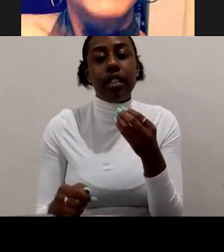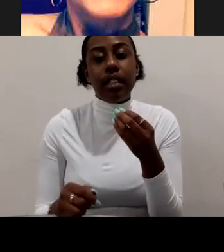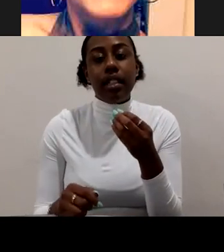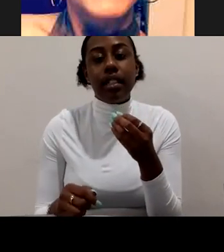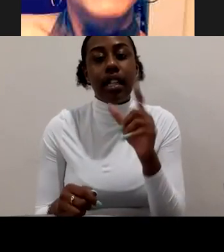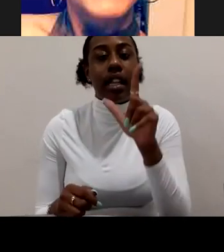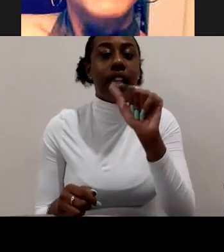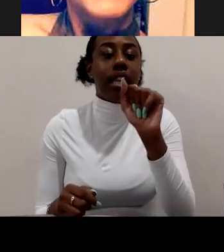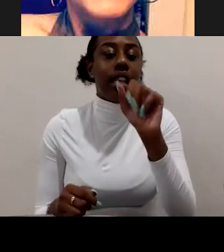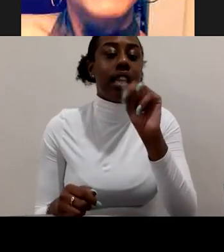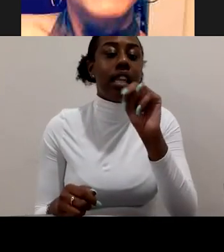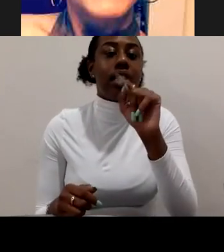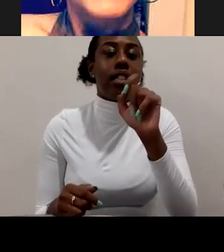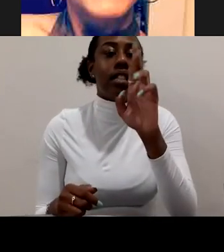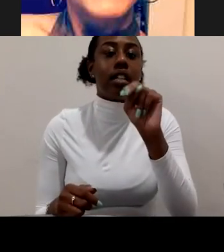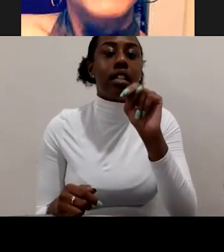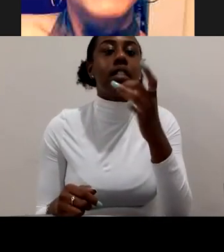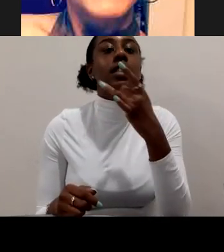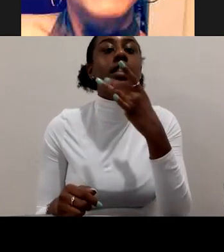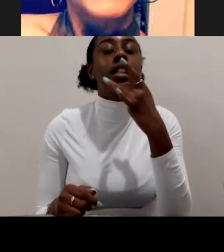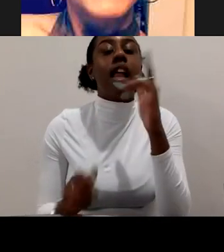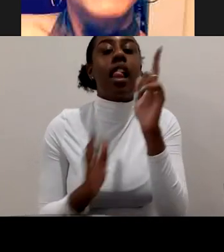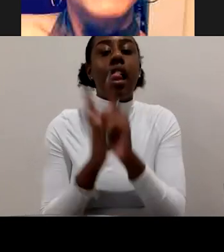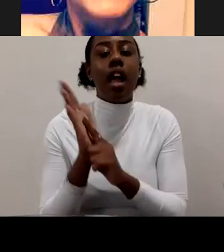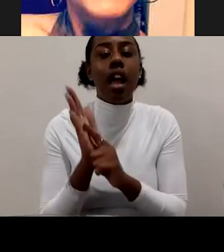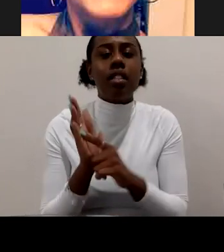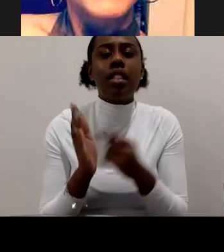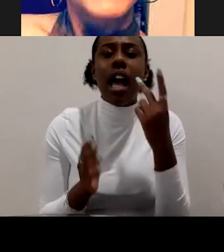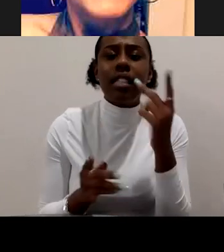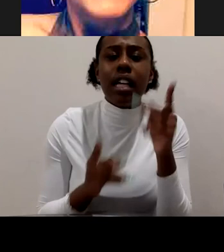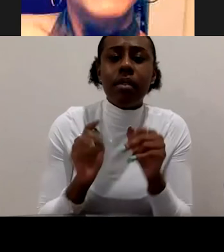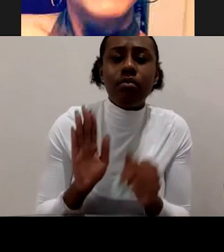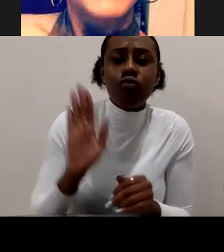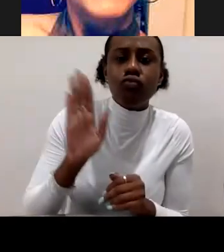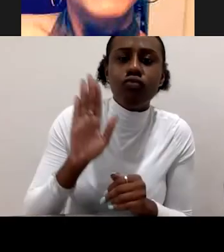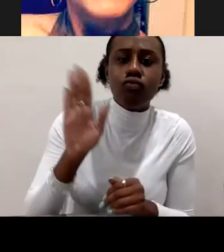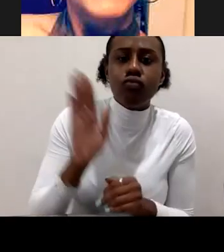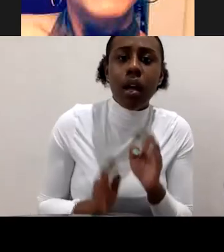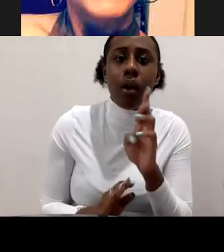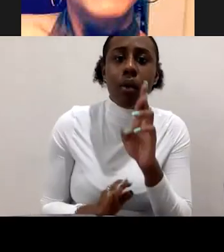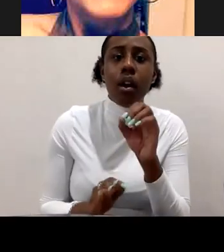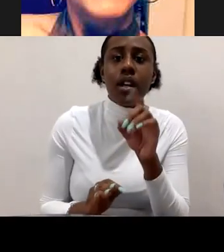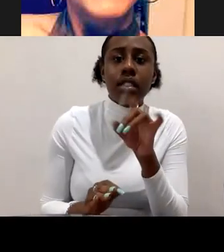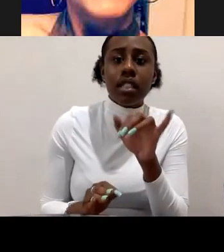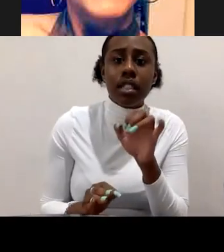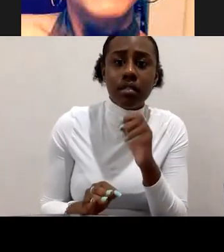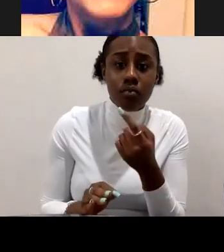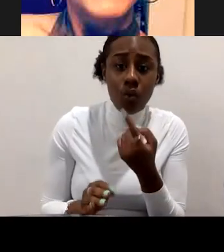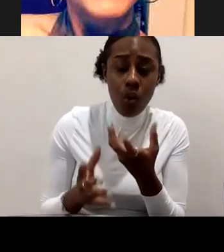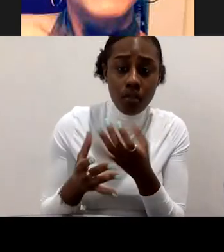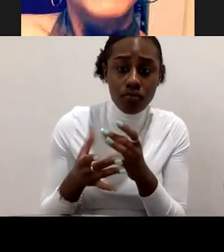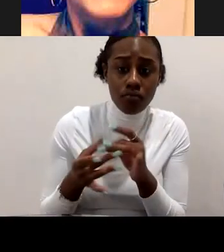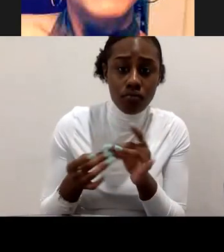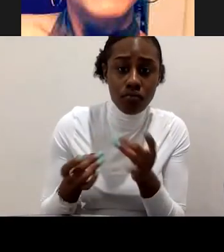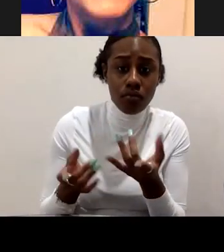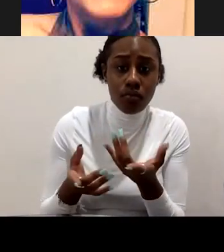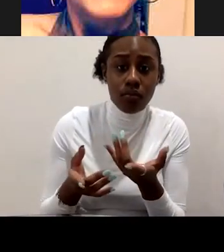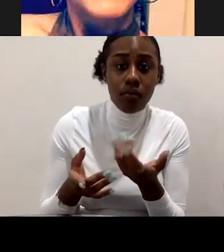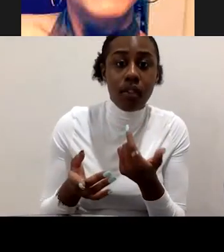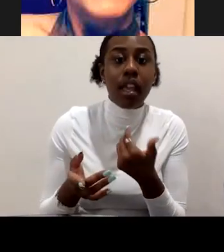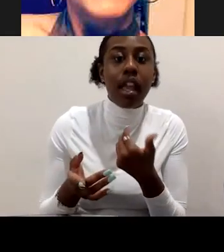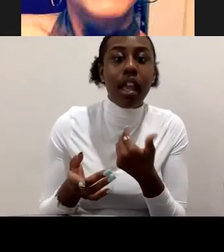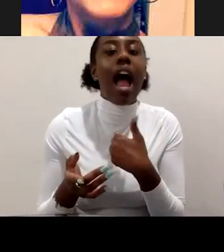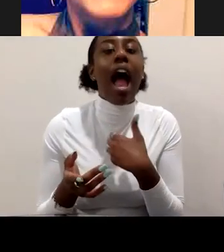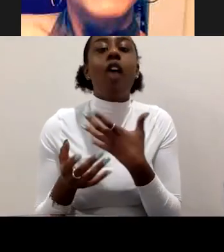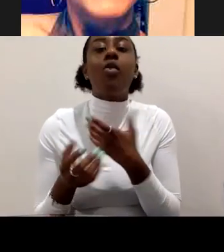let's, folks are raising their hand. Roxy, do you wanna go, and then Gretchen? I was responding to